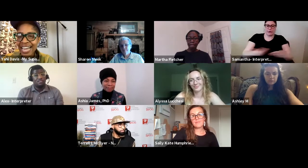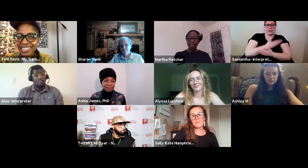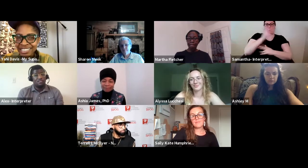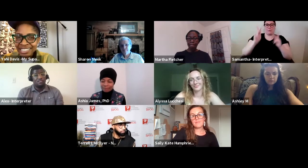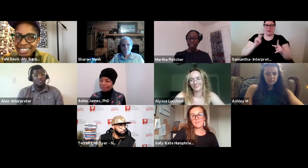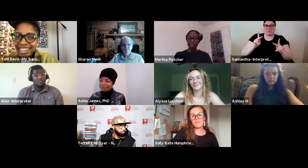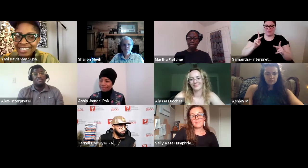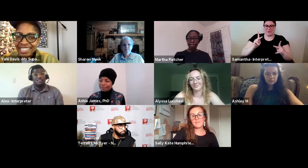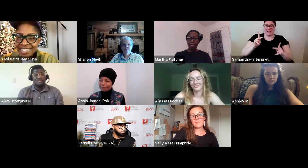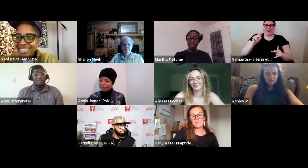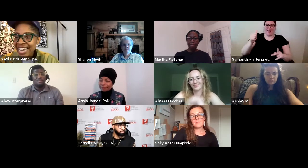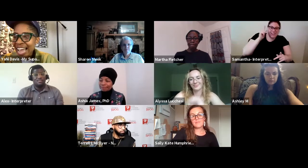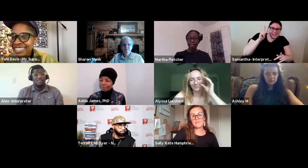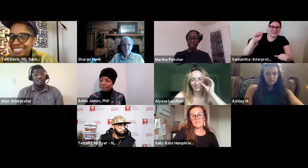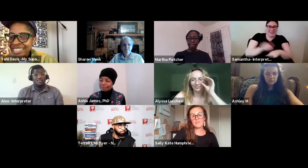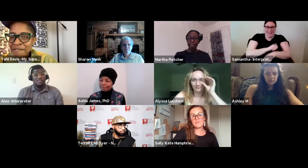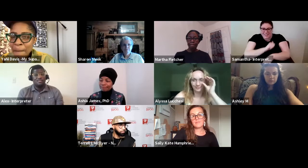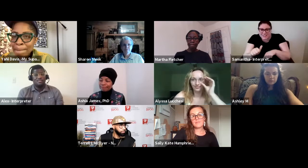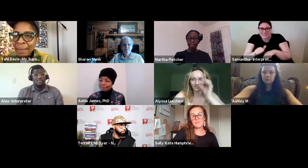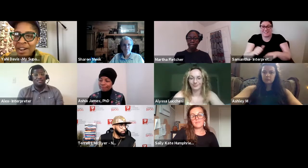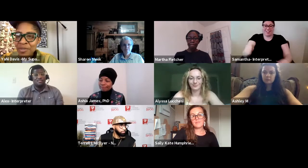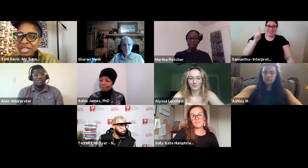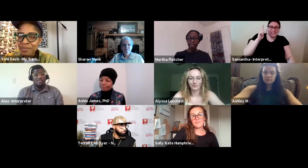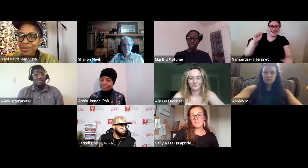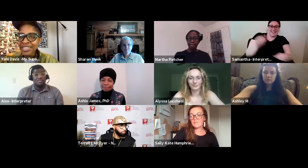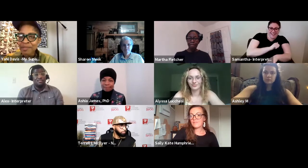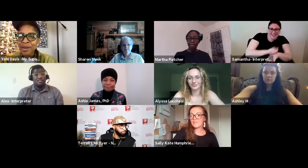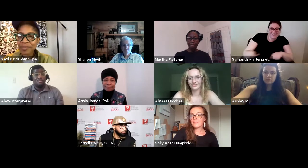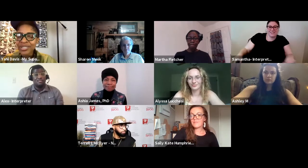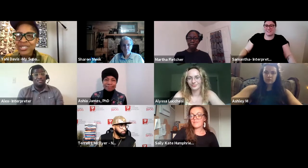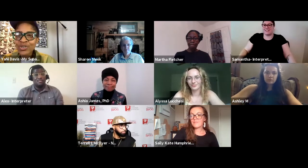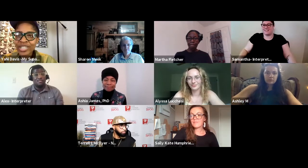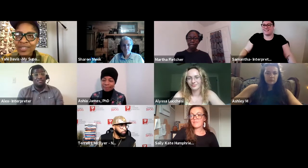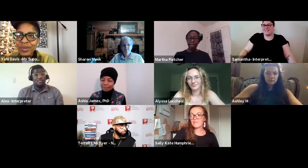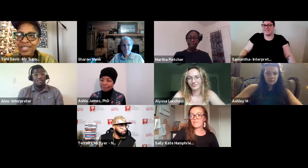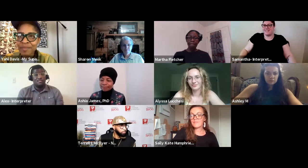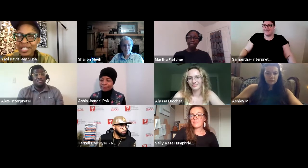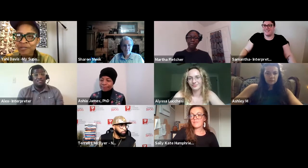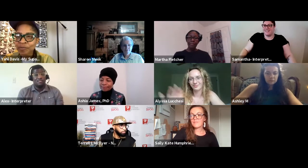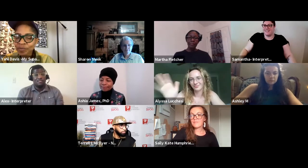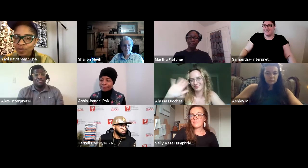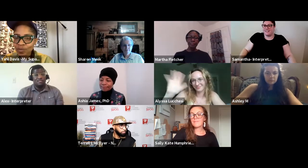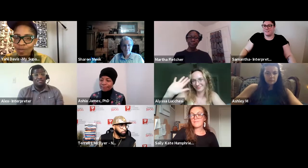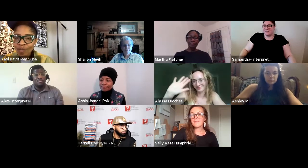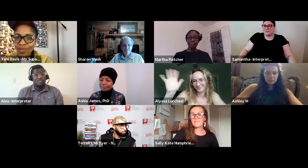and Ashley. Alyssa and Ashley, if we can bring them up on the screen with me.